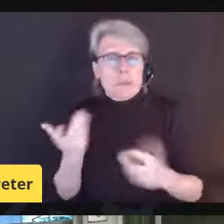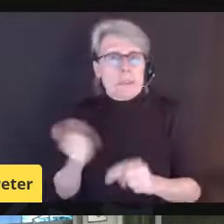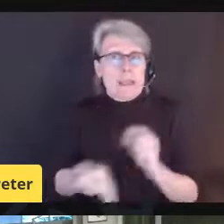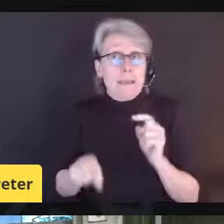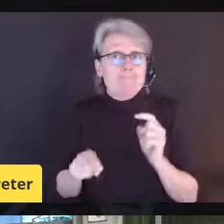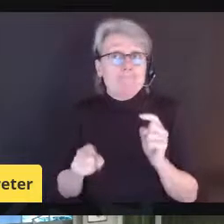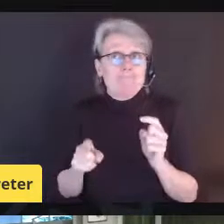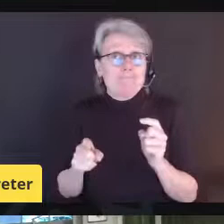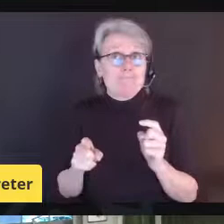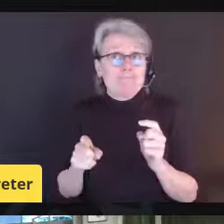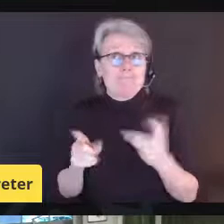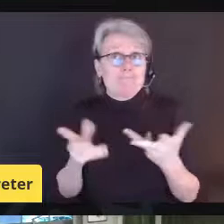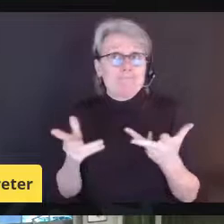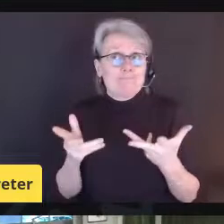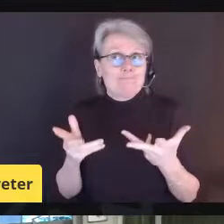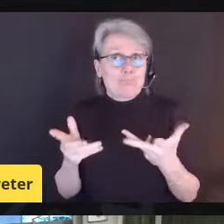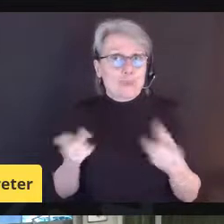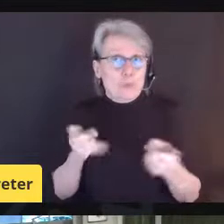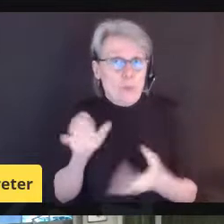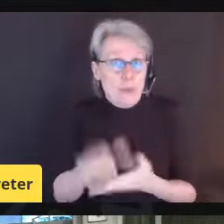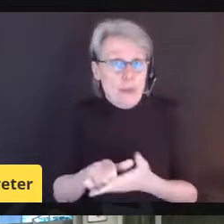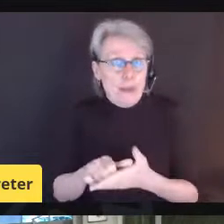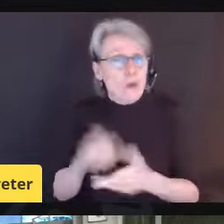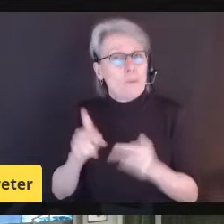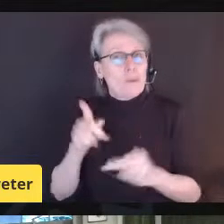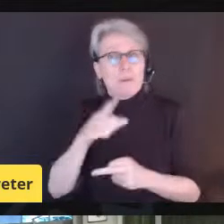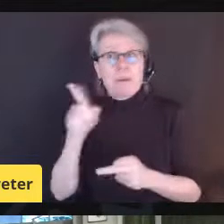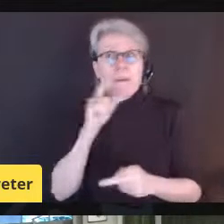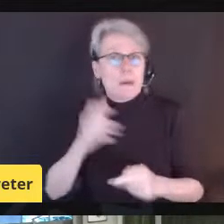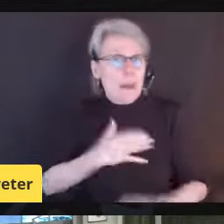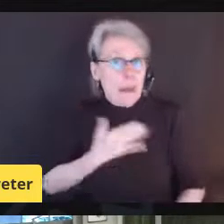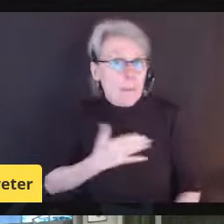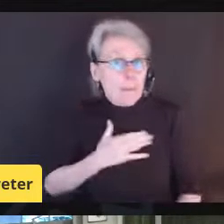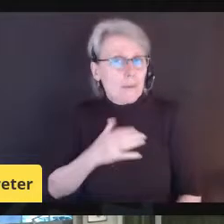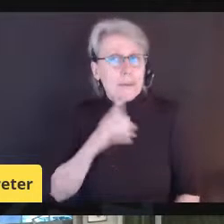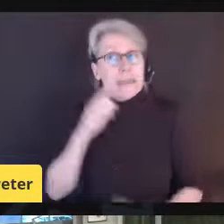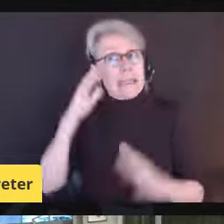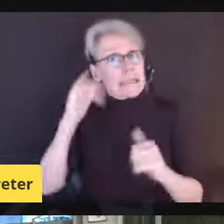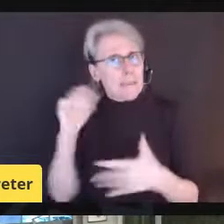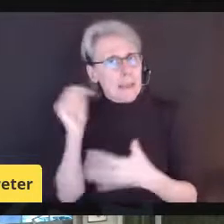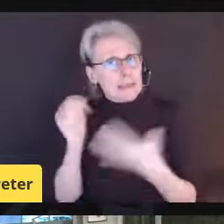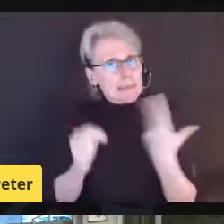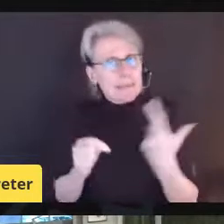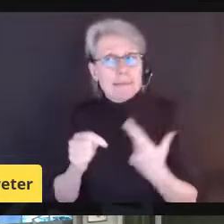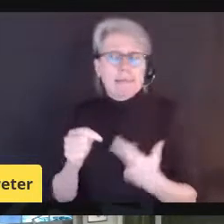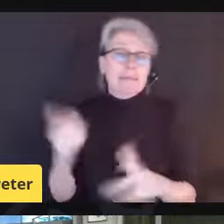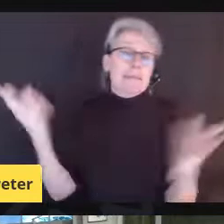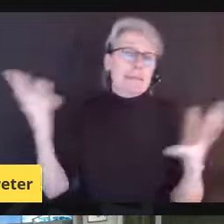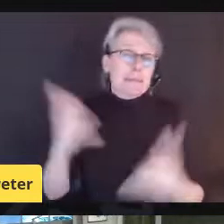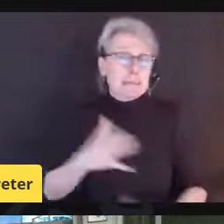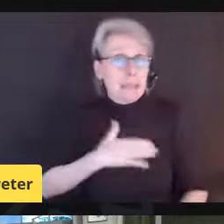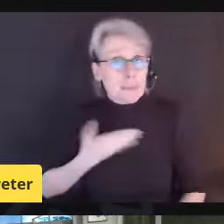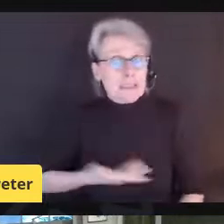control, unhappy people, not giving results you want to give, even all the negative parts of a job,